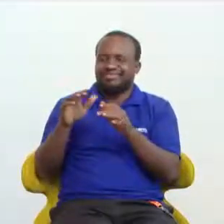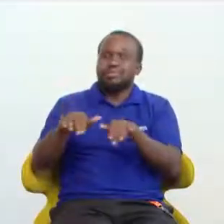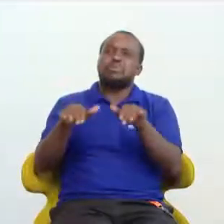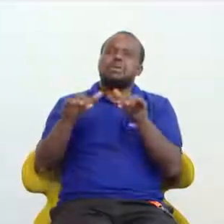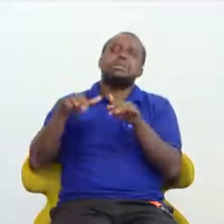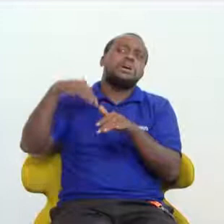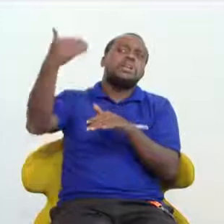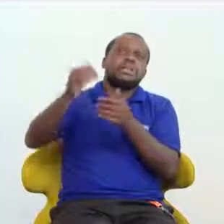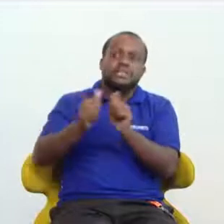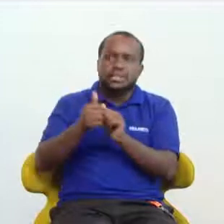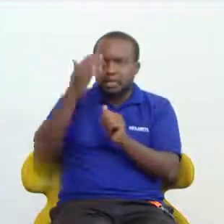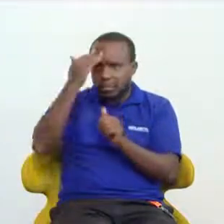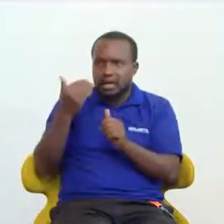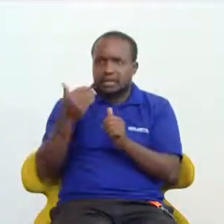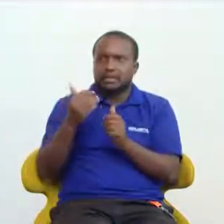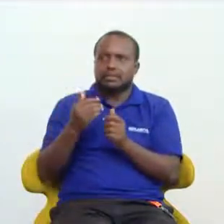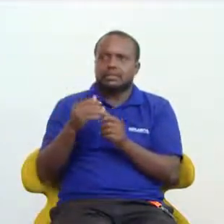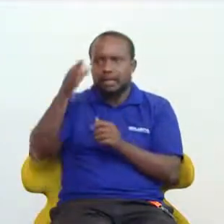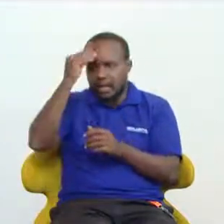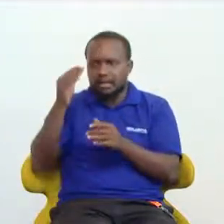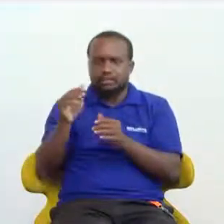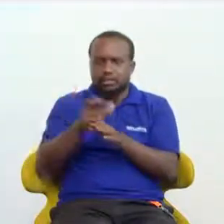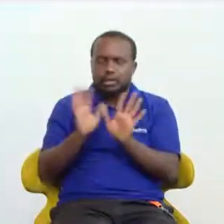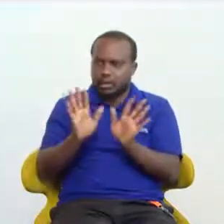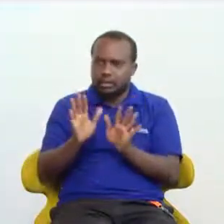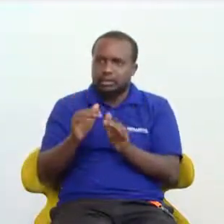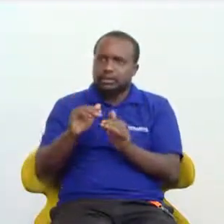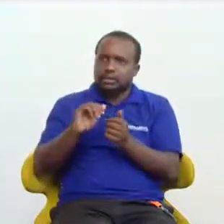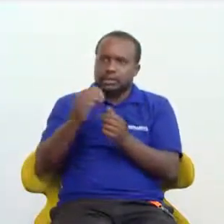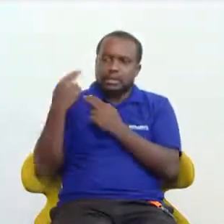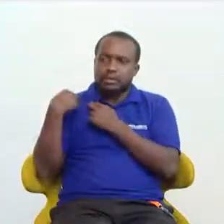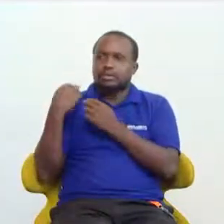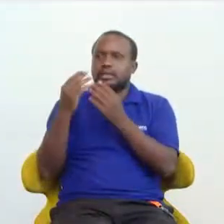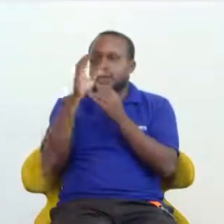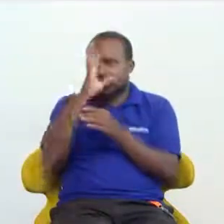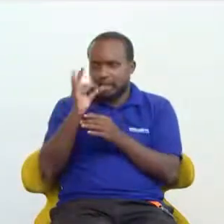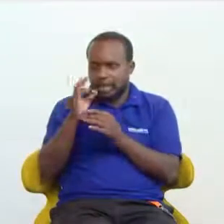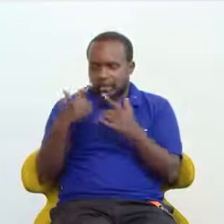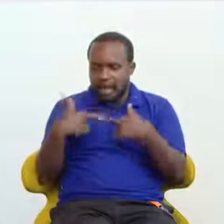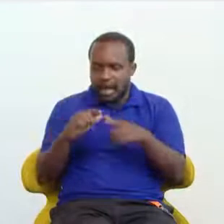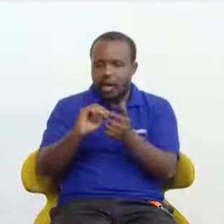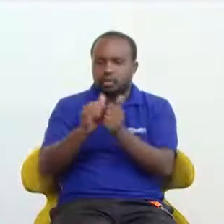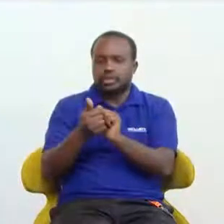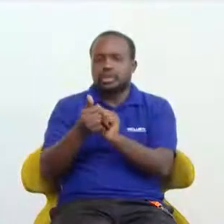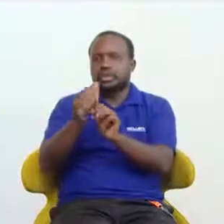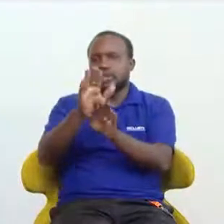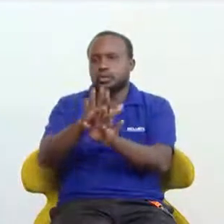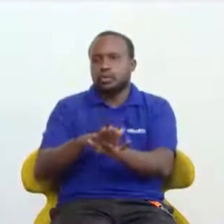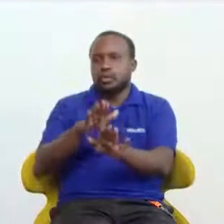chance to really have adapted to the last one. So take this responsibility seriously. Allow it to change, but do it in a